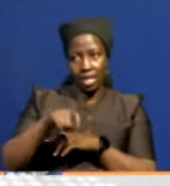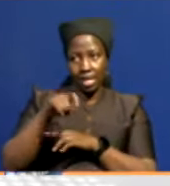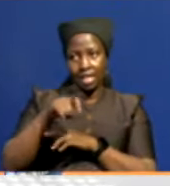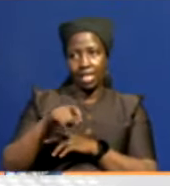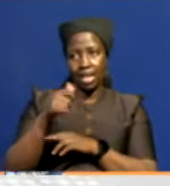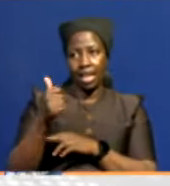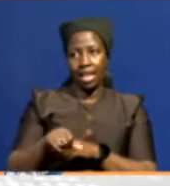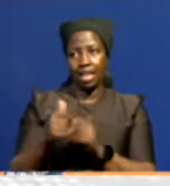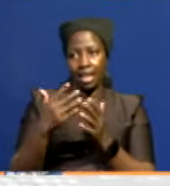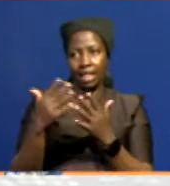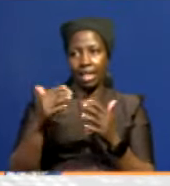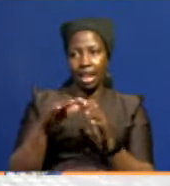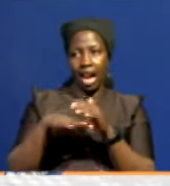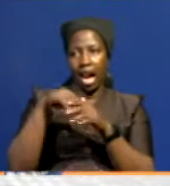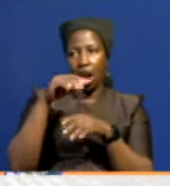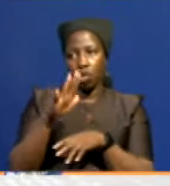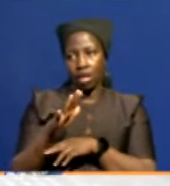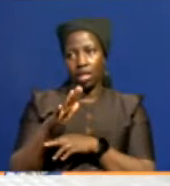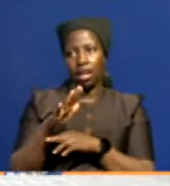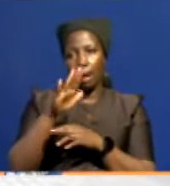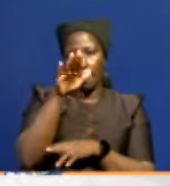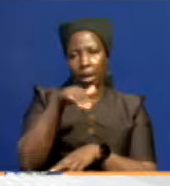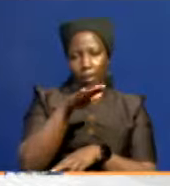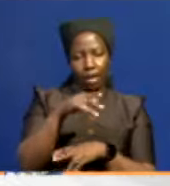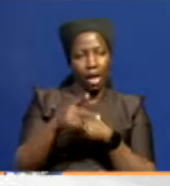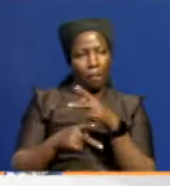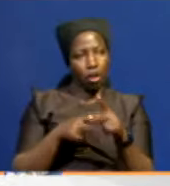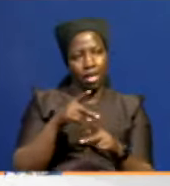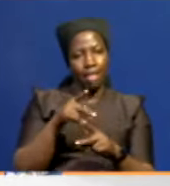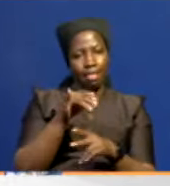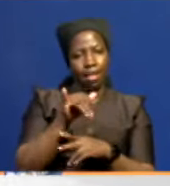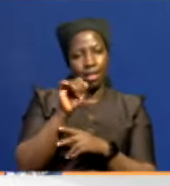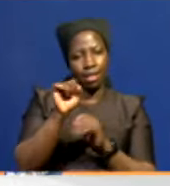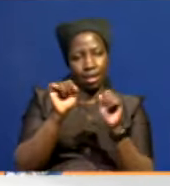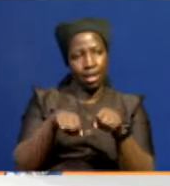anything other than a parliamentary process, mm-hmm. That can